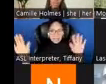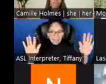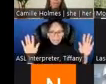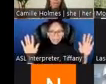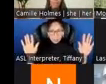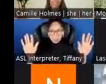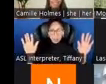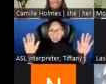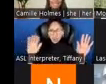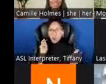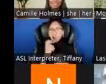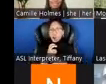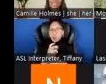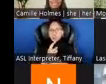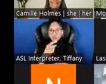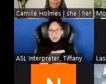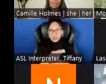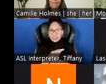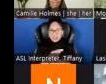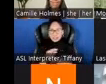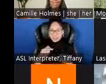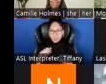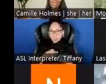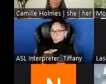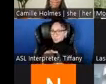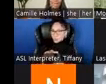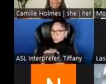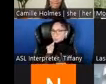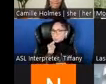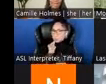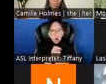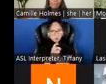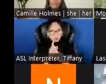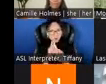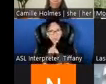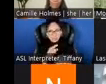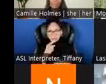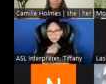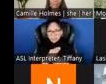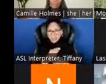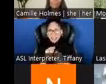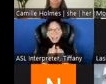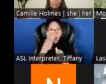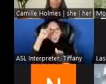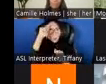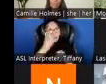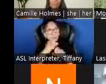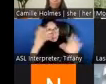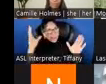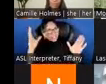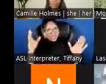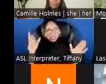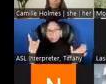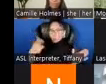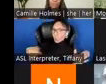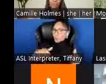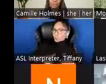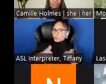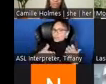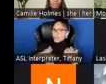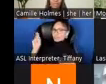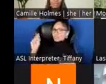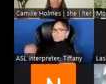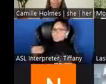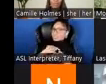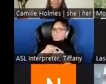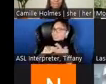imagine something that we haven't seen? How do we imagine what's needed without first going to like